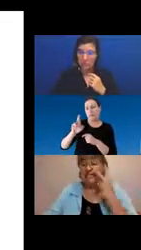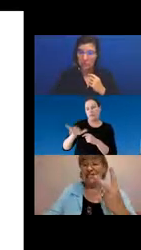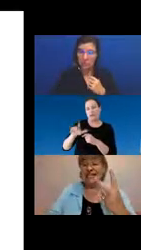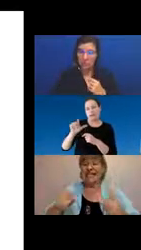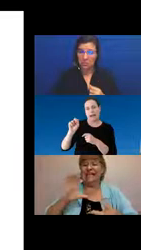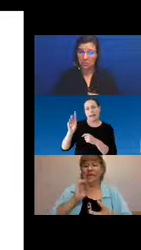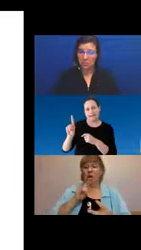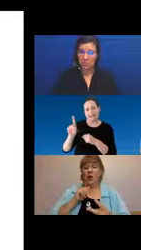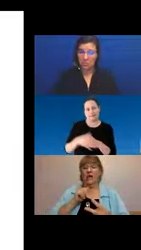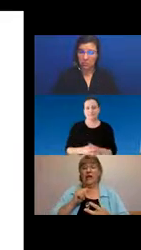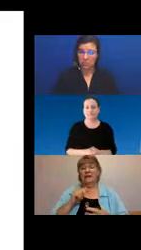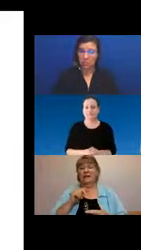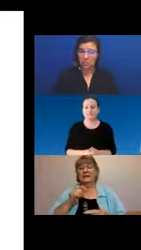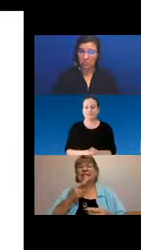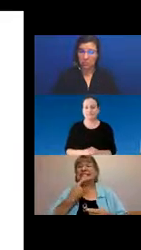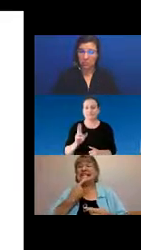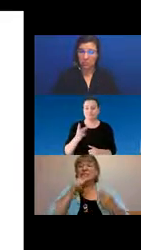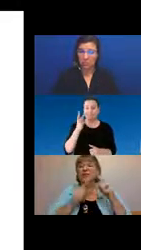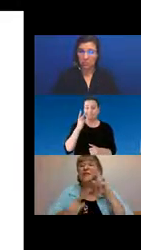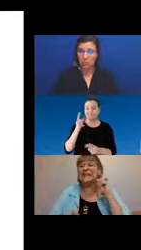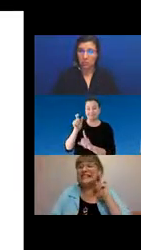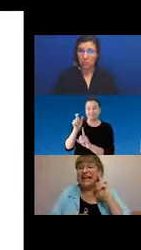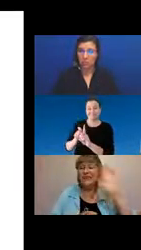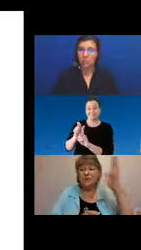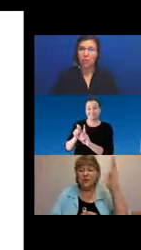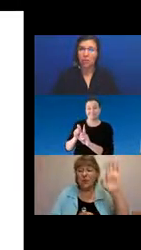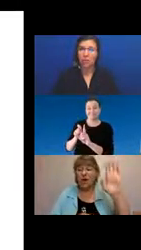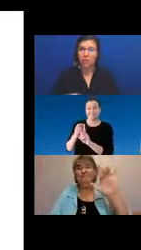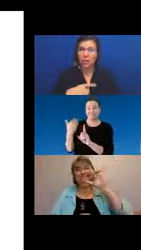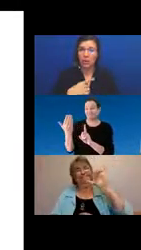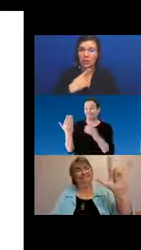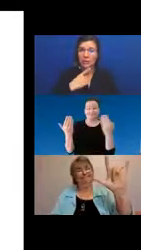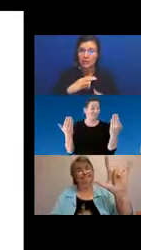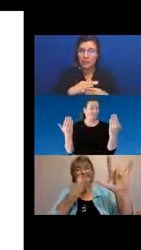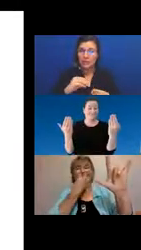you see that the Coda says to the deaf door,